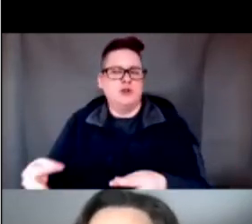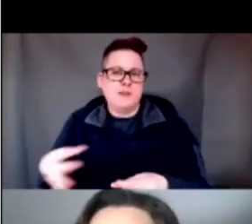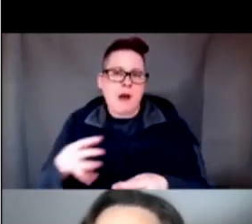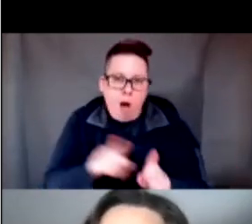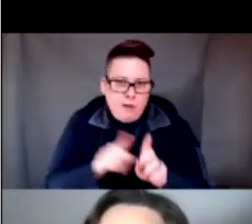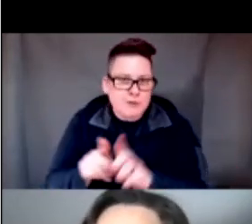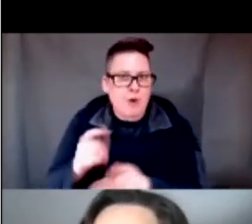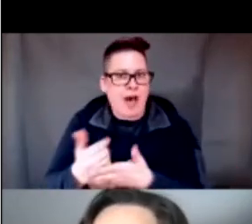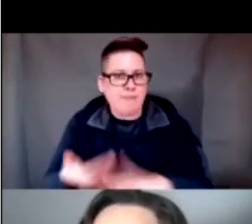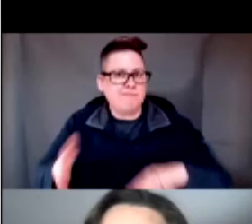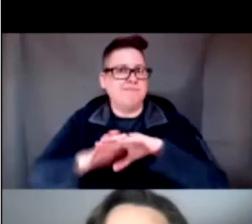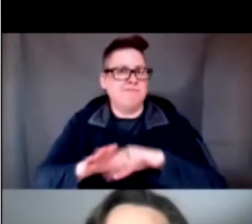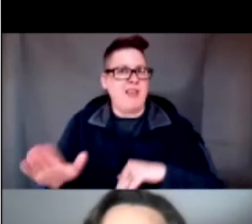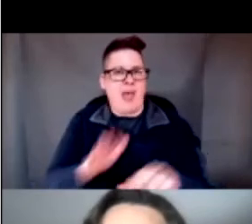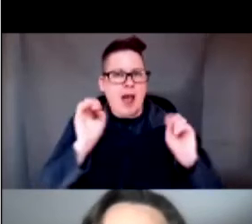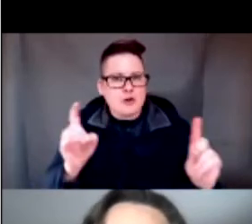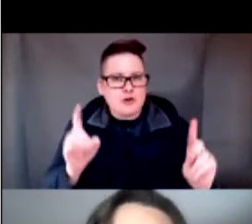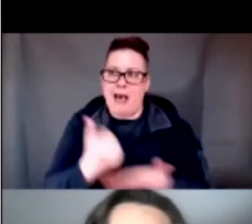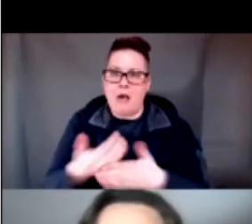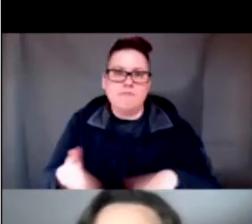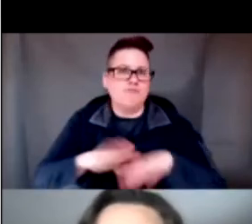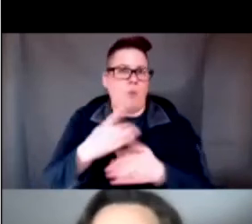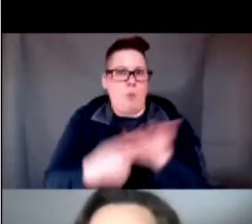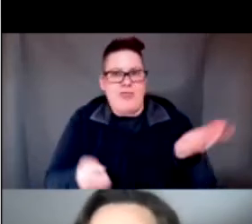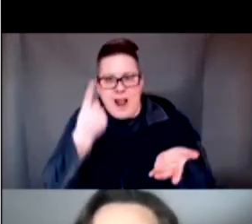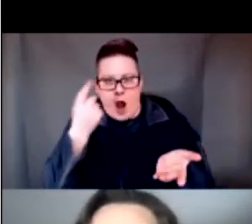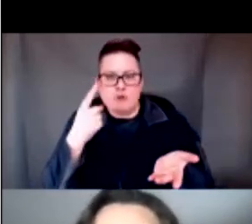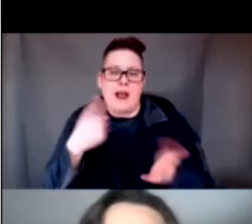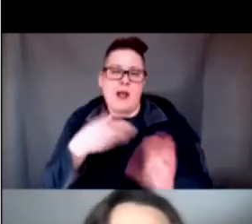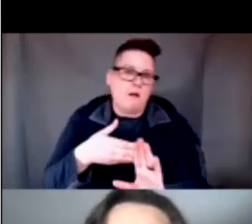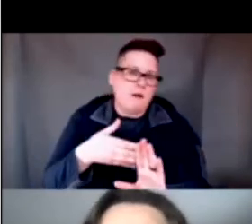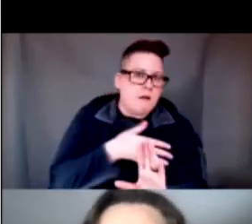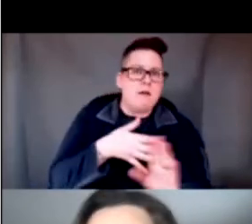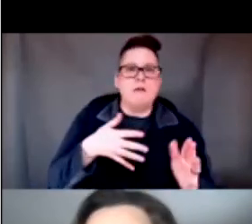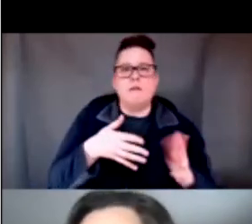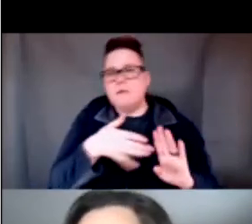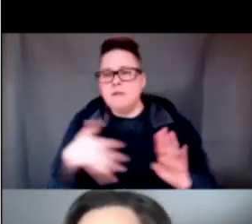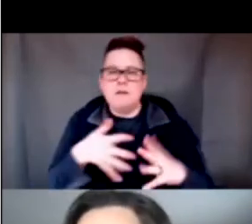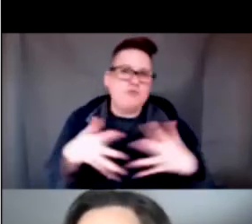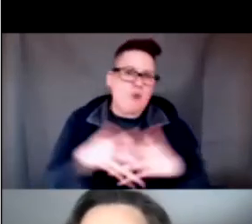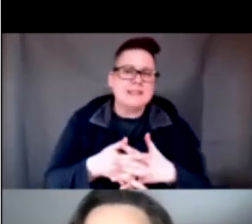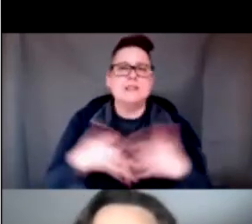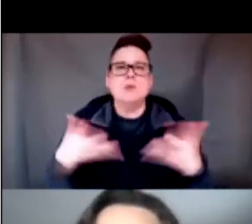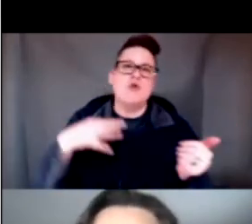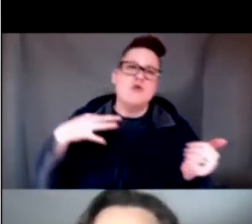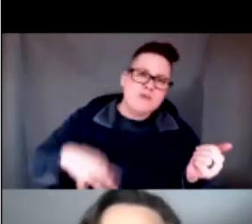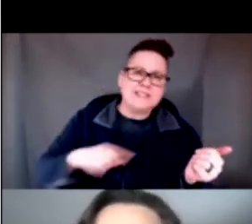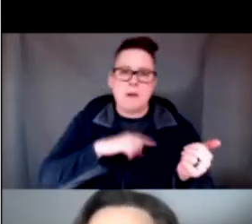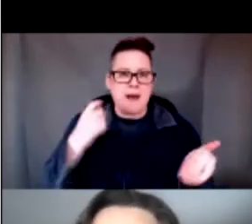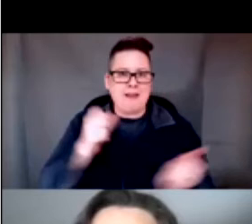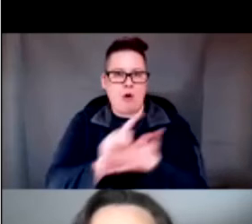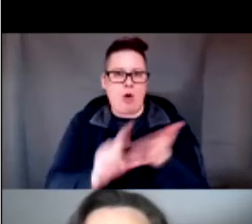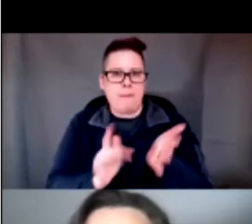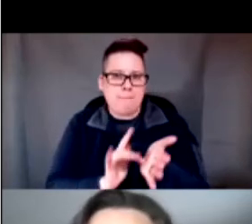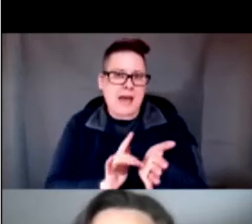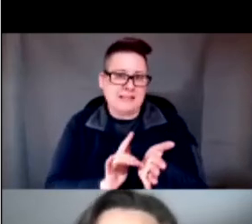increase the education and understanding about perinatal risks and benefits of medications in our community